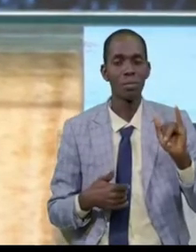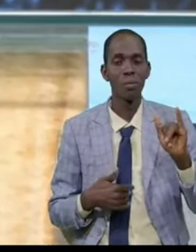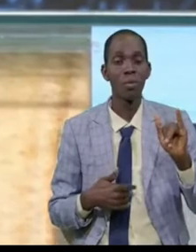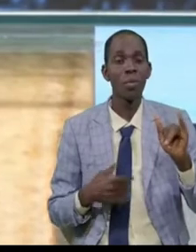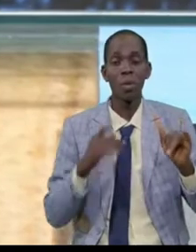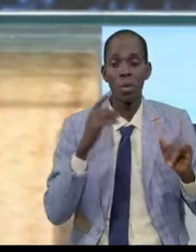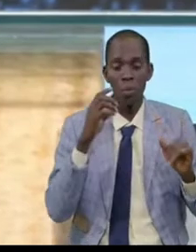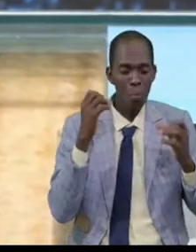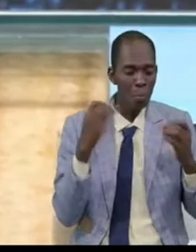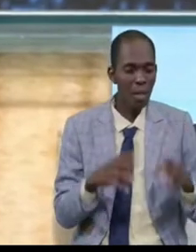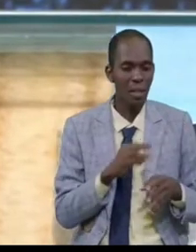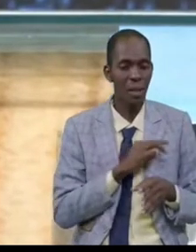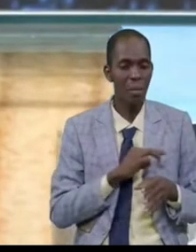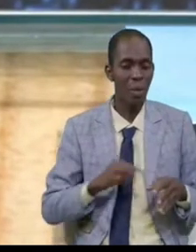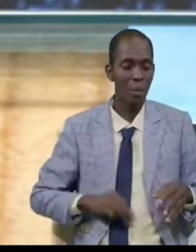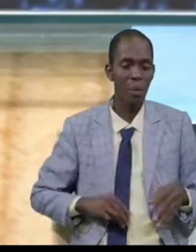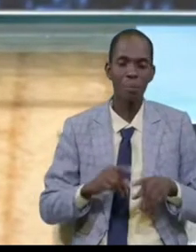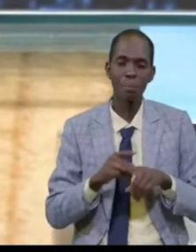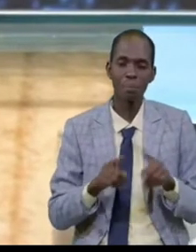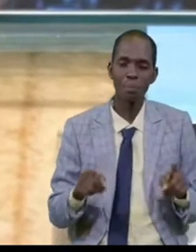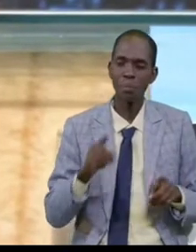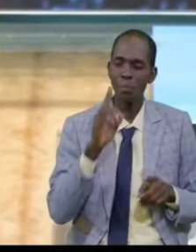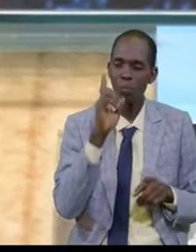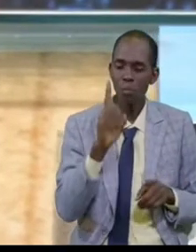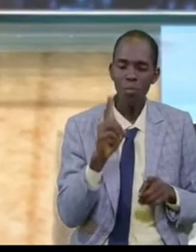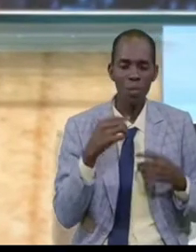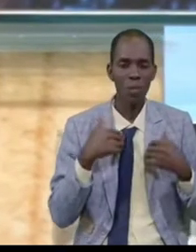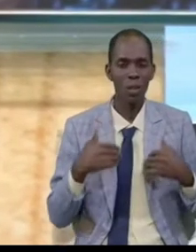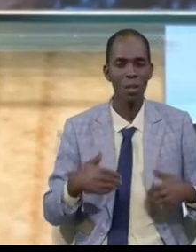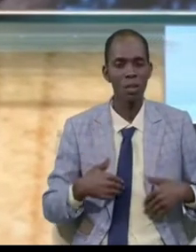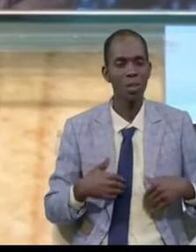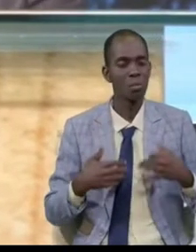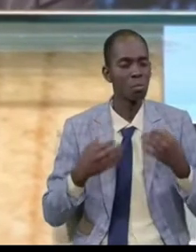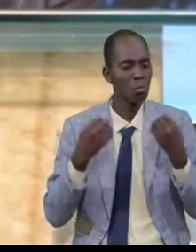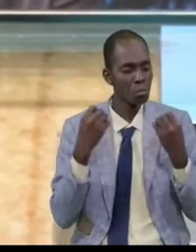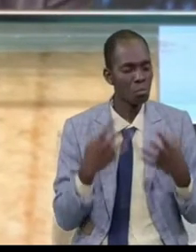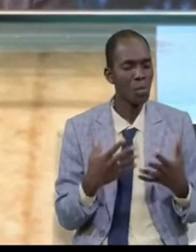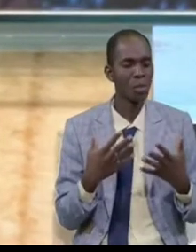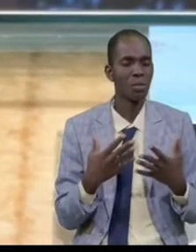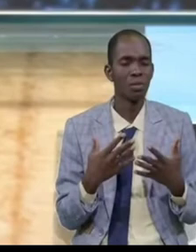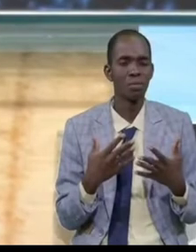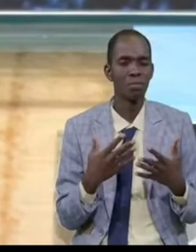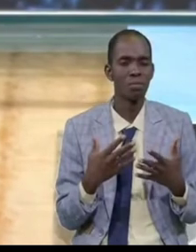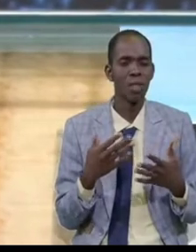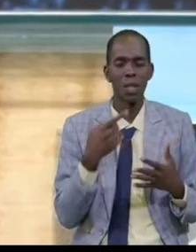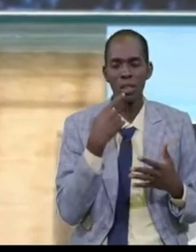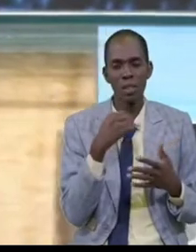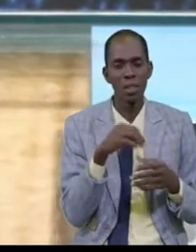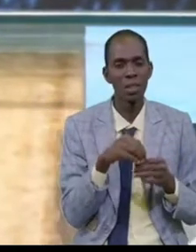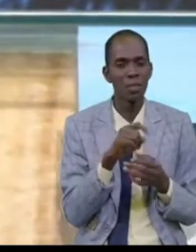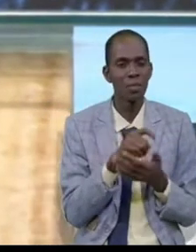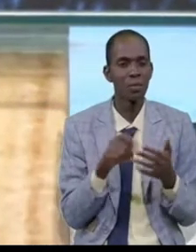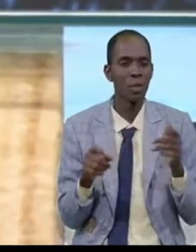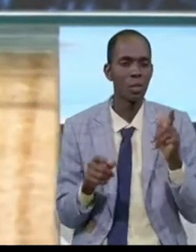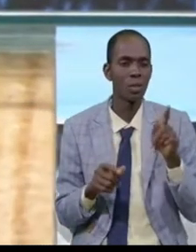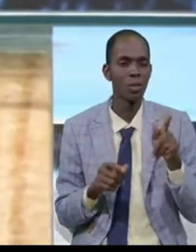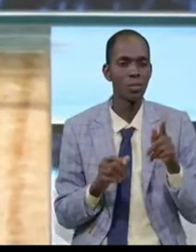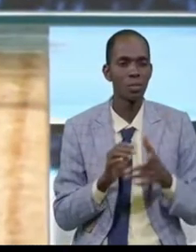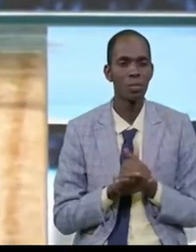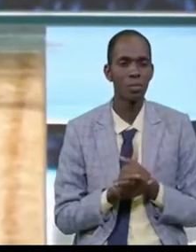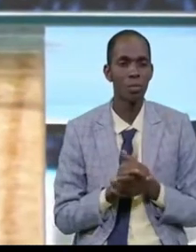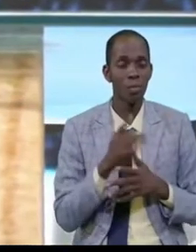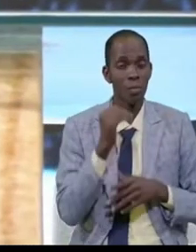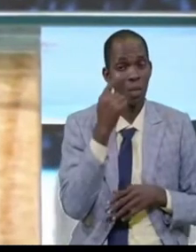different responsibilities, yet it is one body. And then it says in verse 21, the